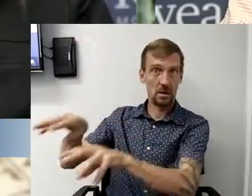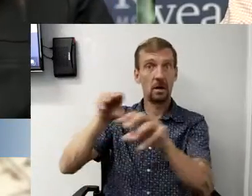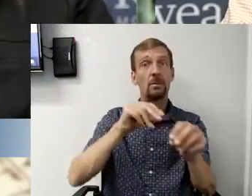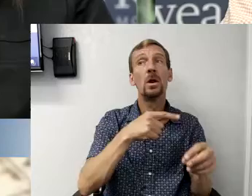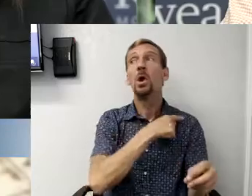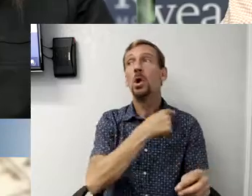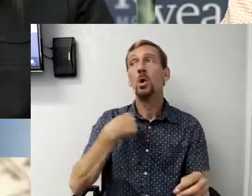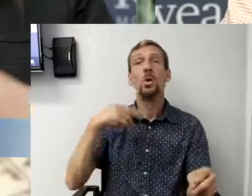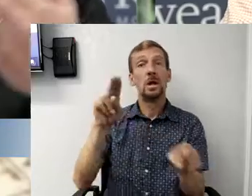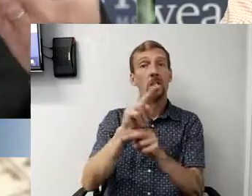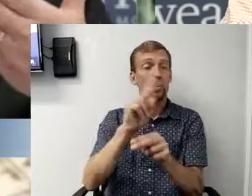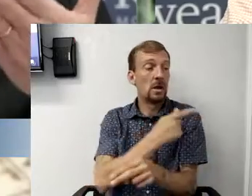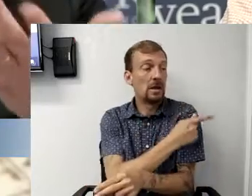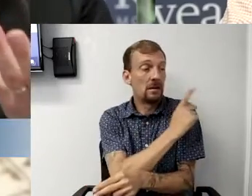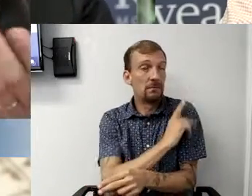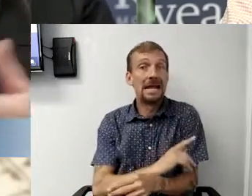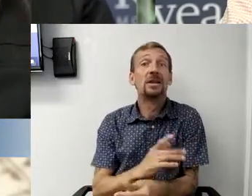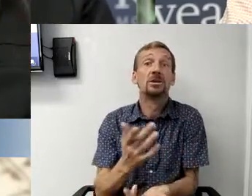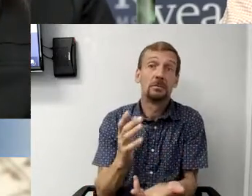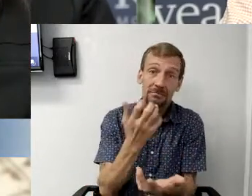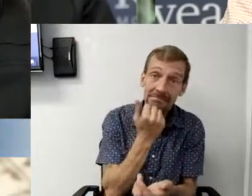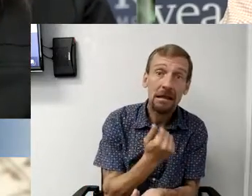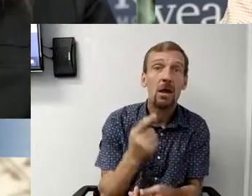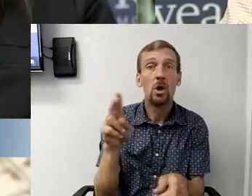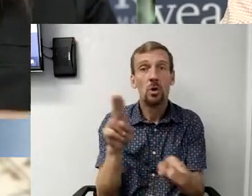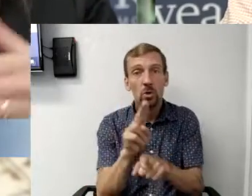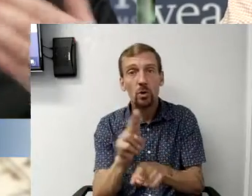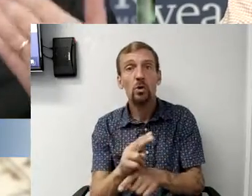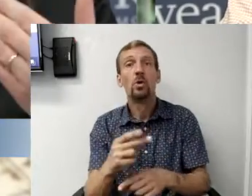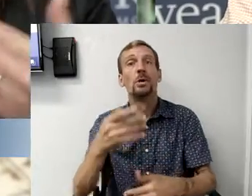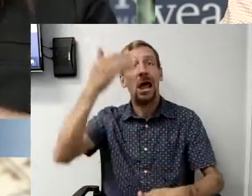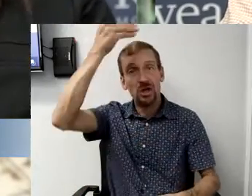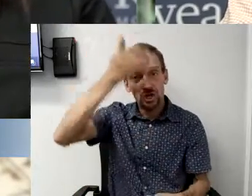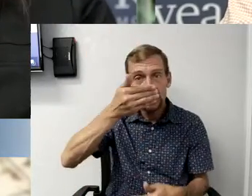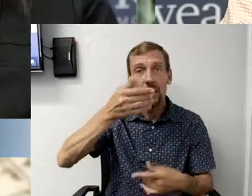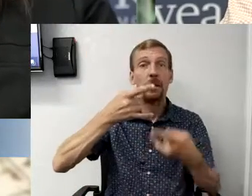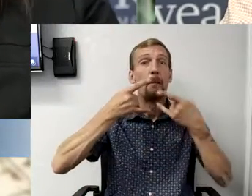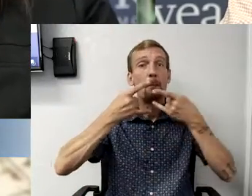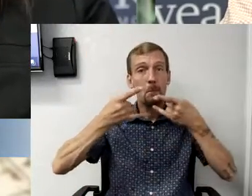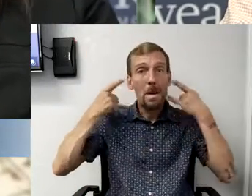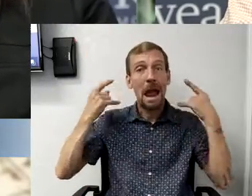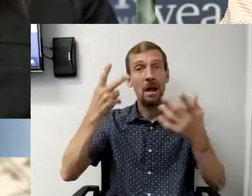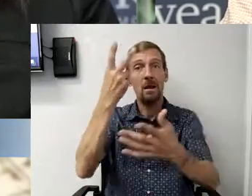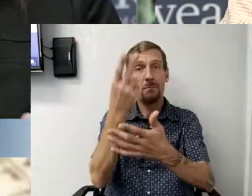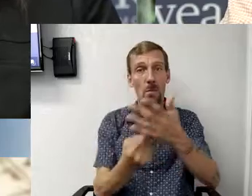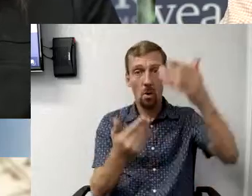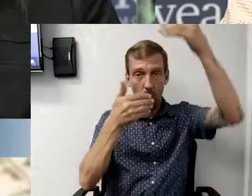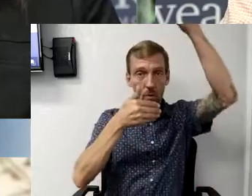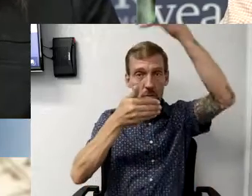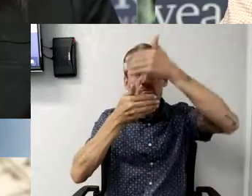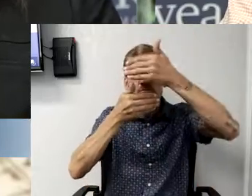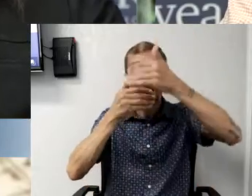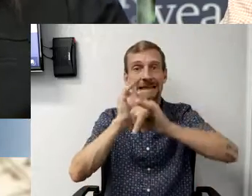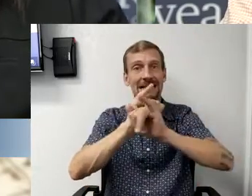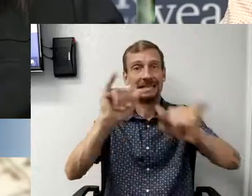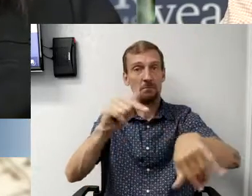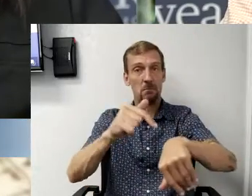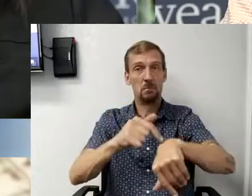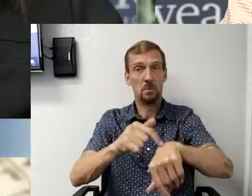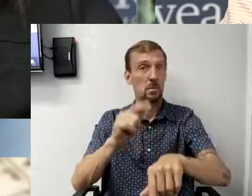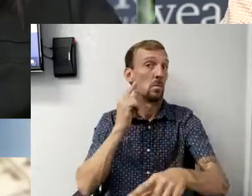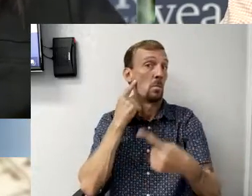patient care areas, so a shield would be another great level, and just good for them to get used to the shield. And then they